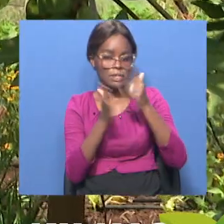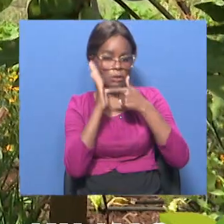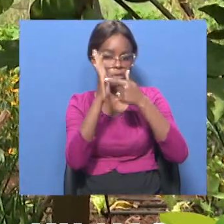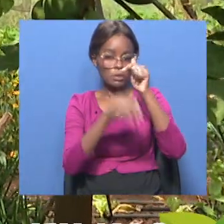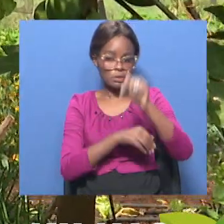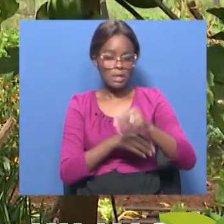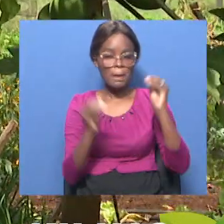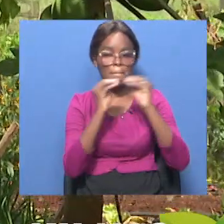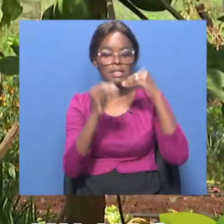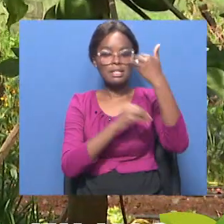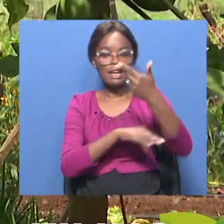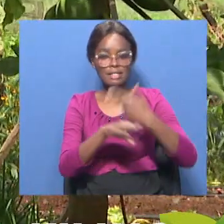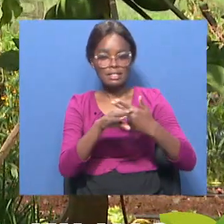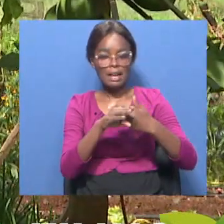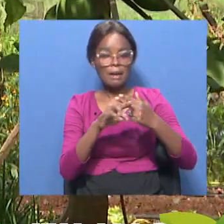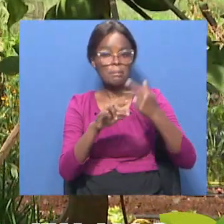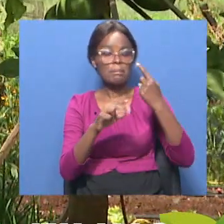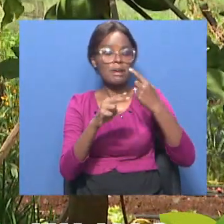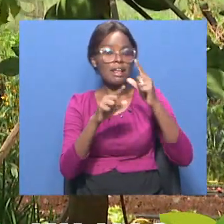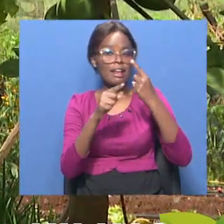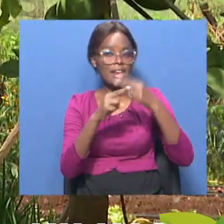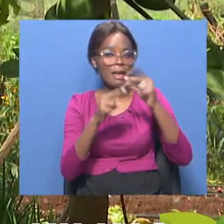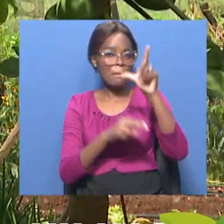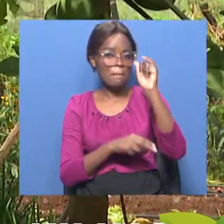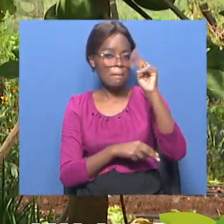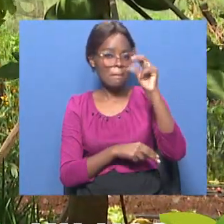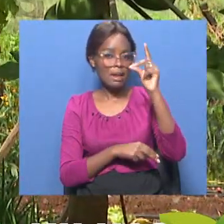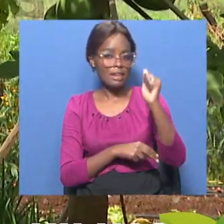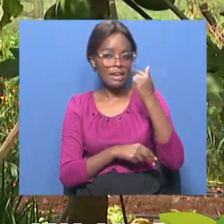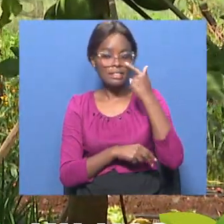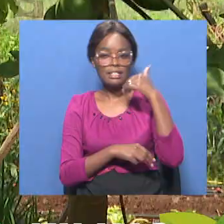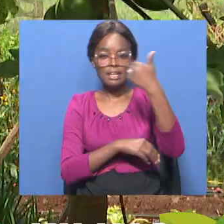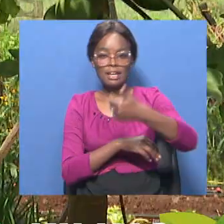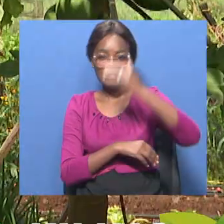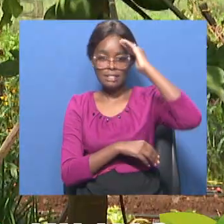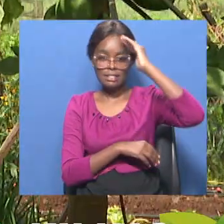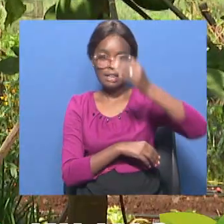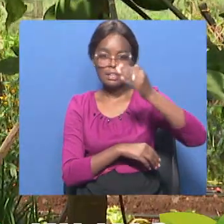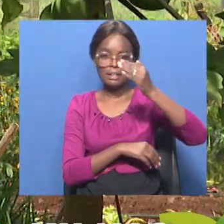part of the show today. Until next time, my name is Linda Koskei. See you next Sunday.